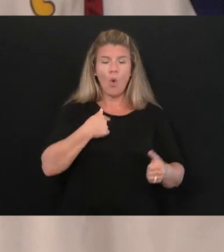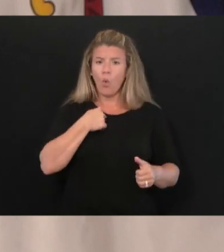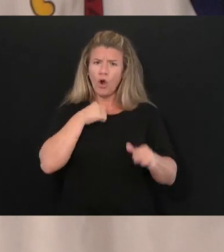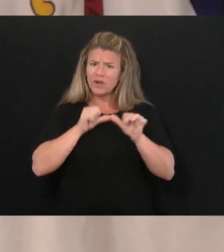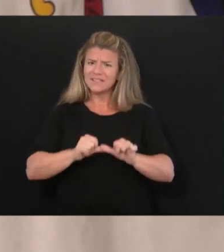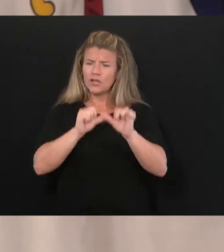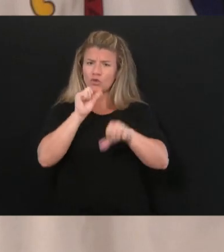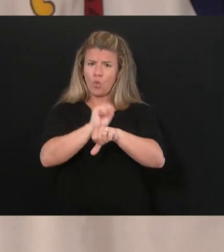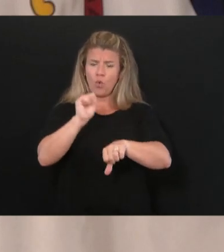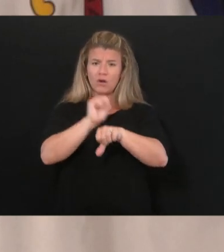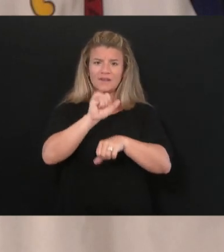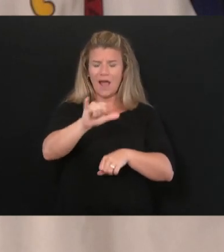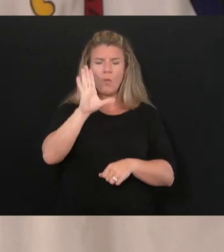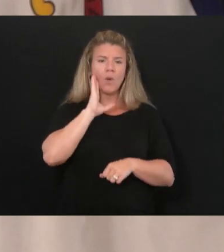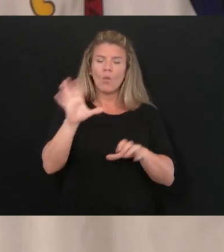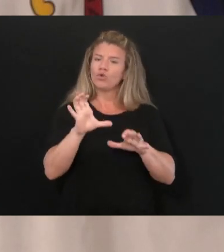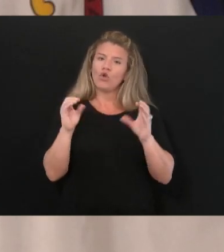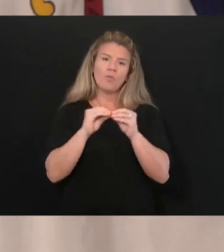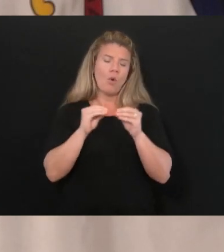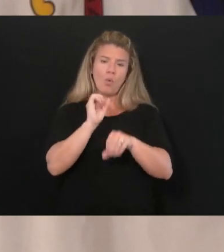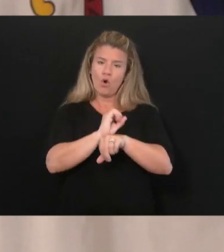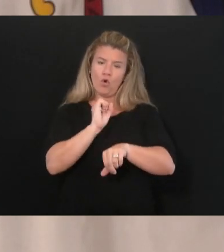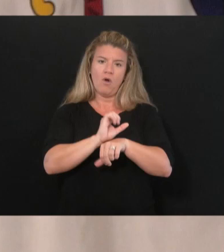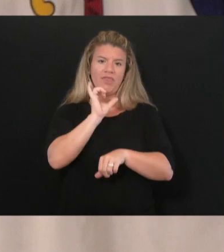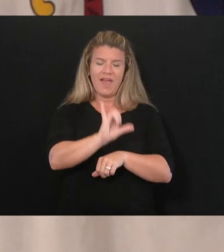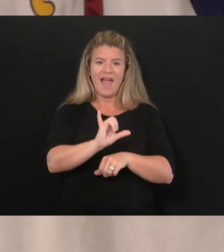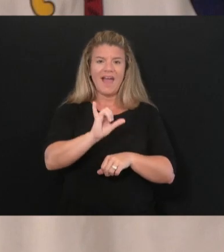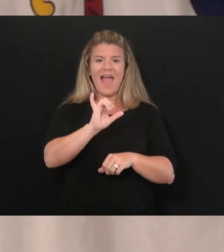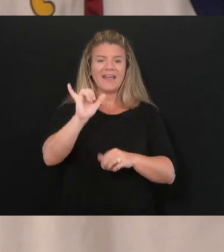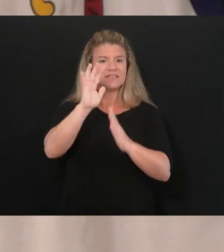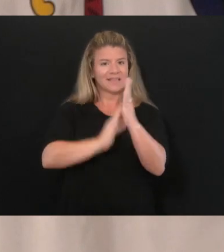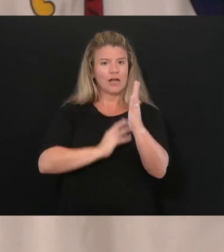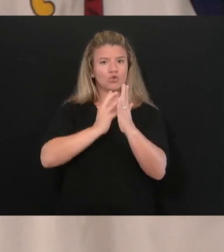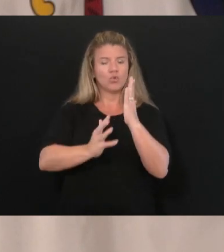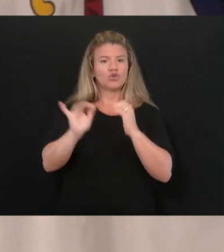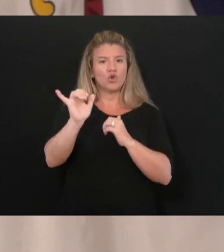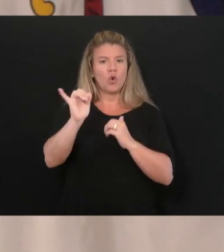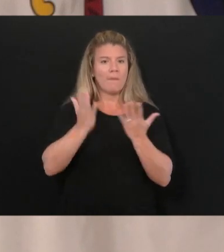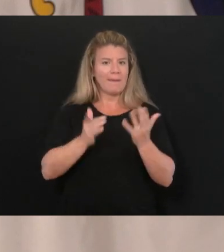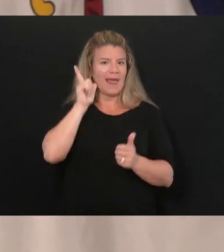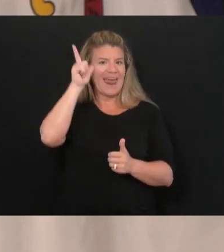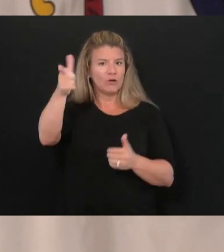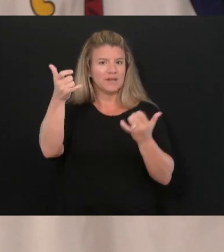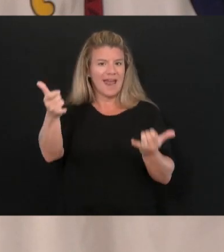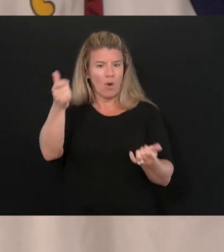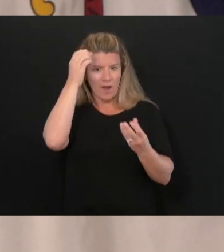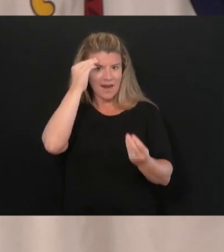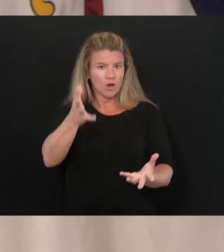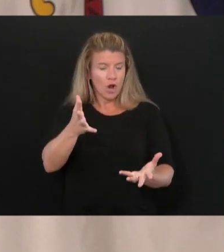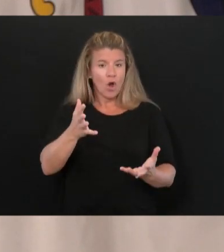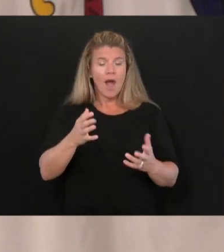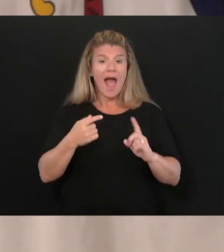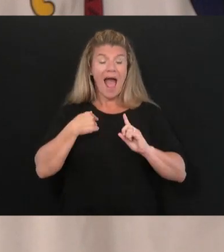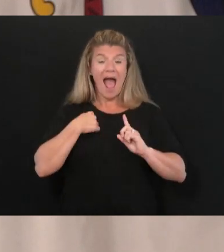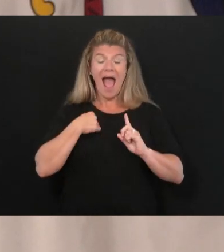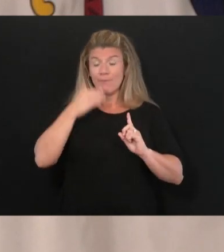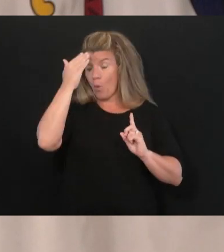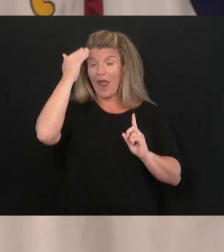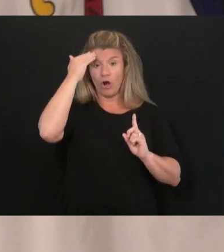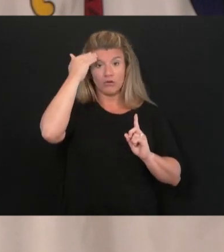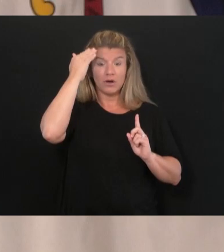on that. We'll do some more work on that, even the schedule for later today. But, I am well